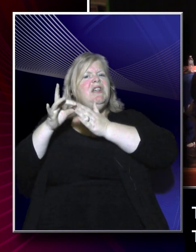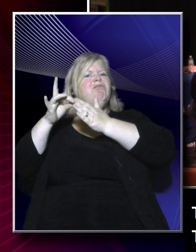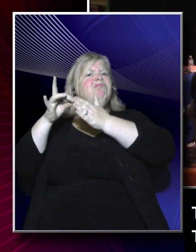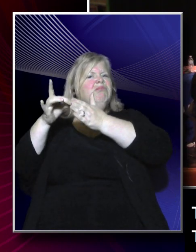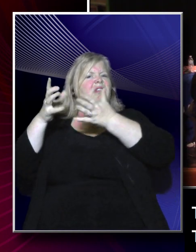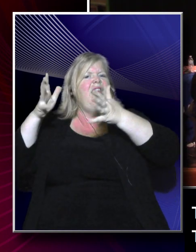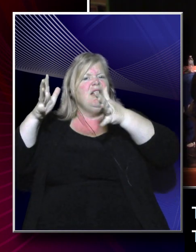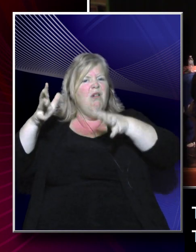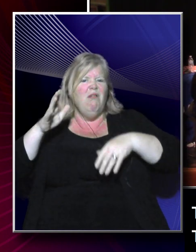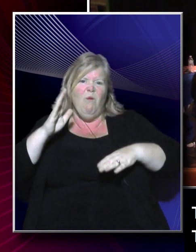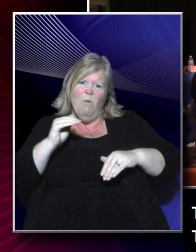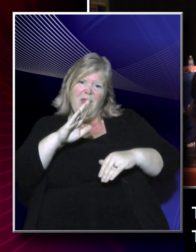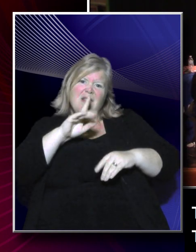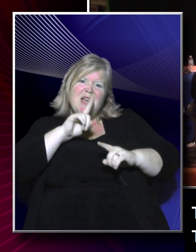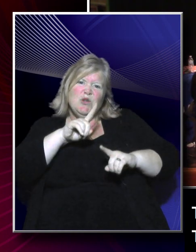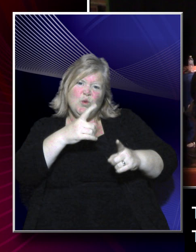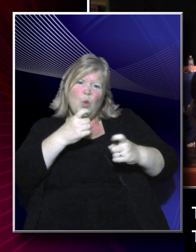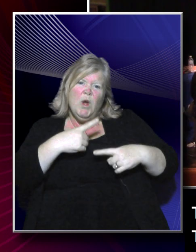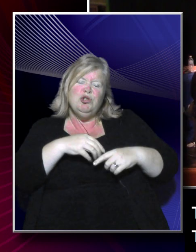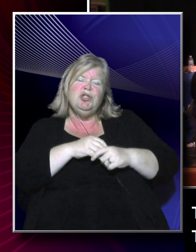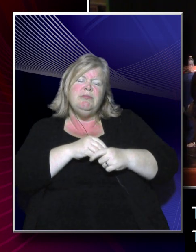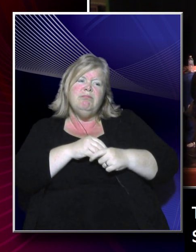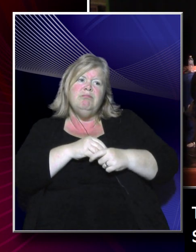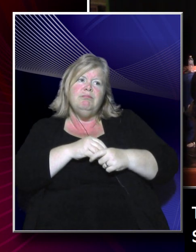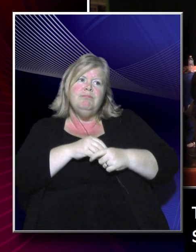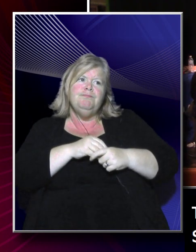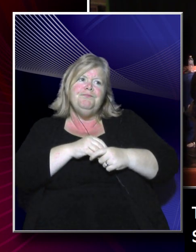I hope that answers your question.